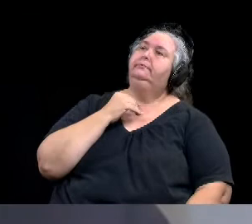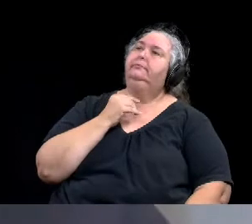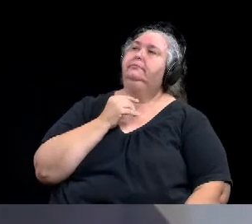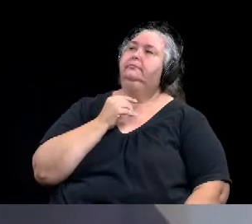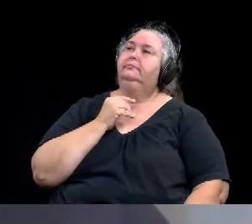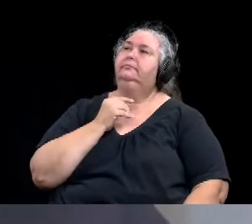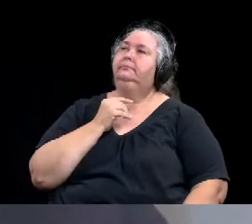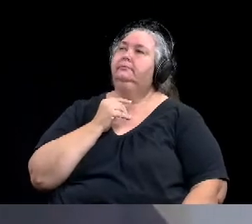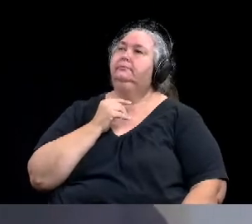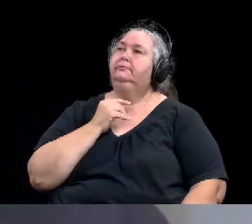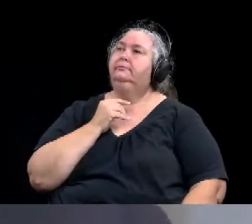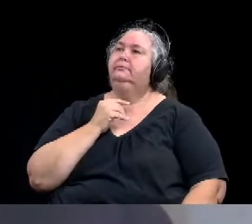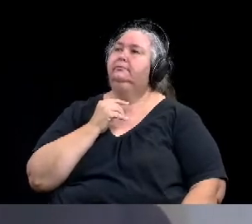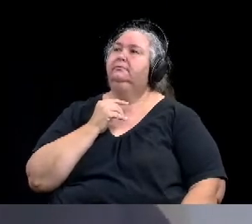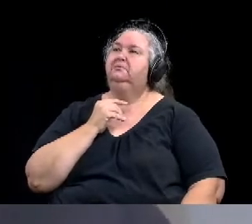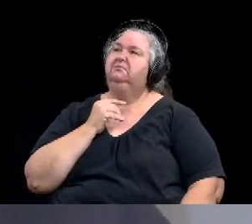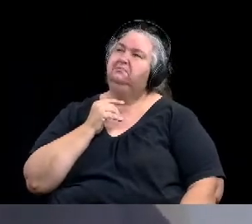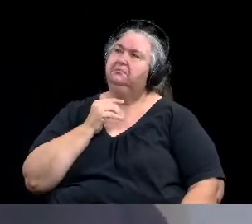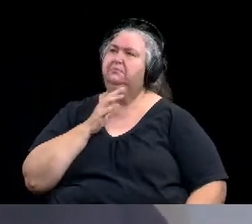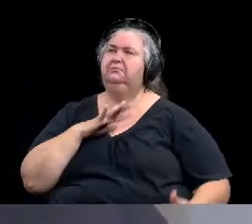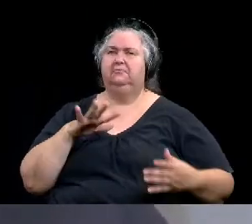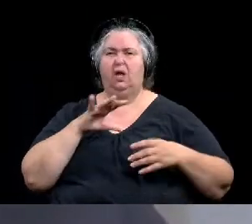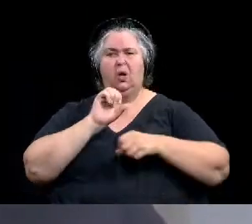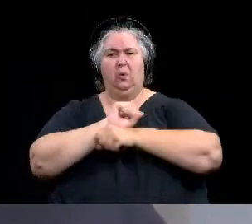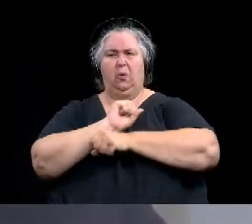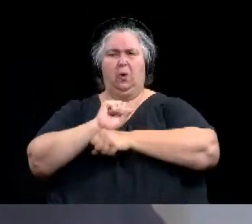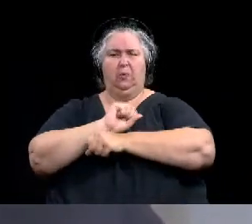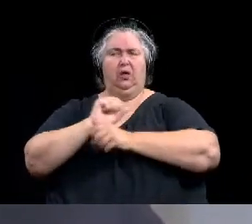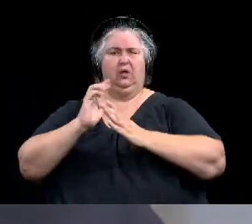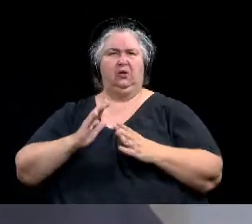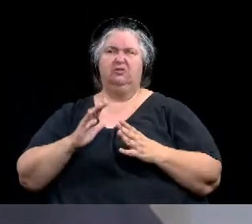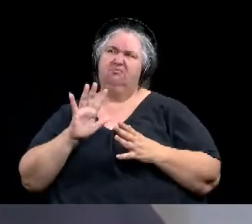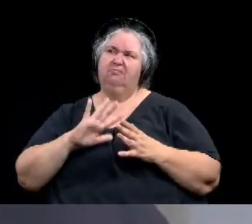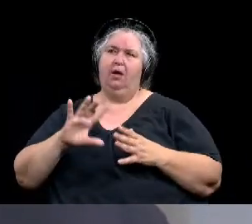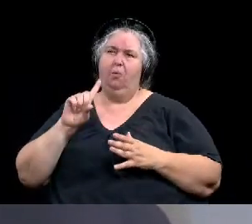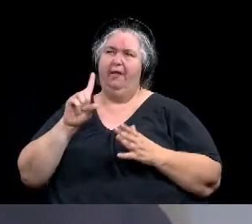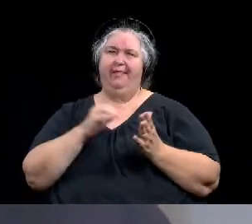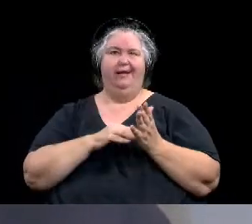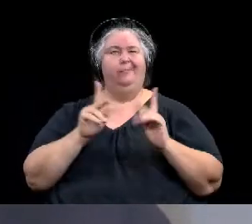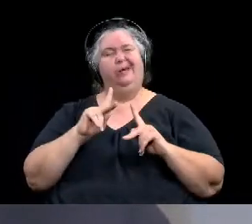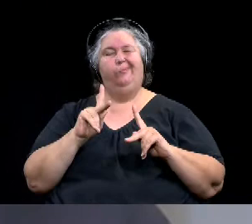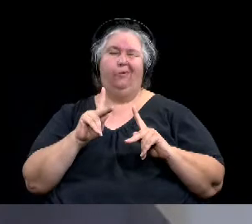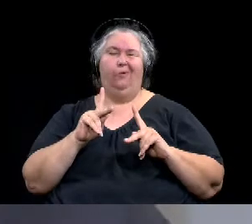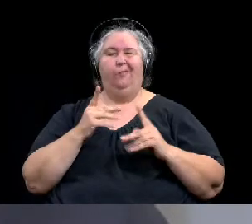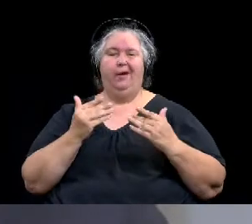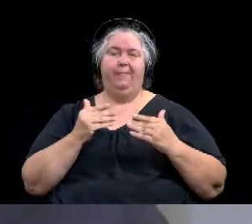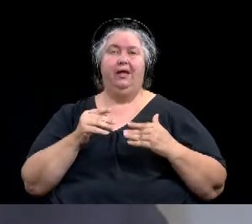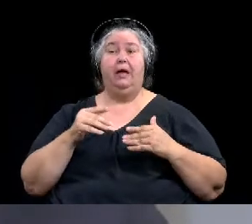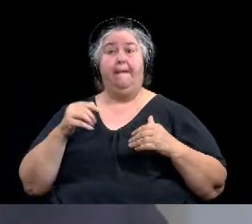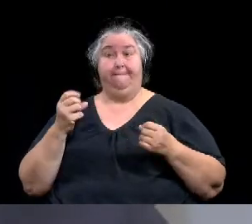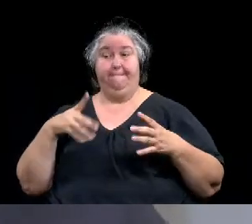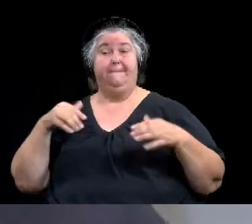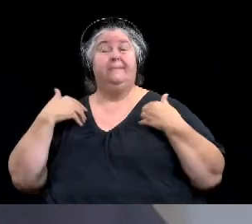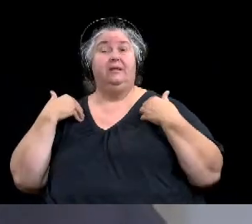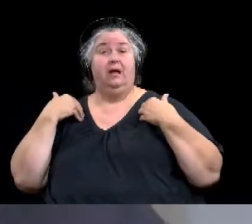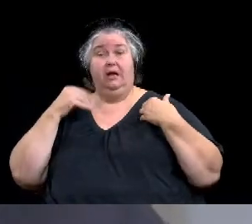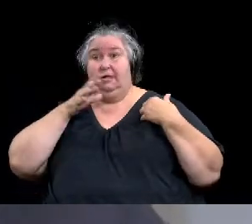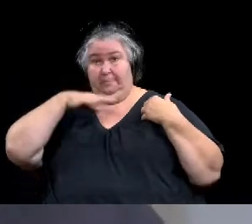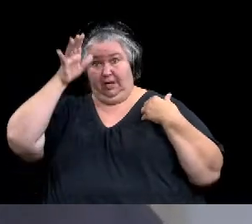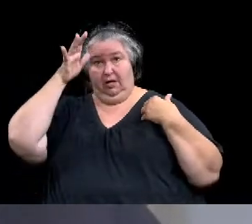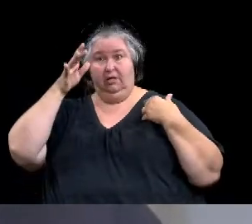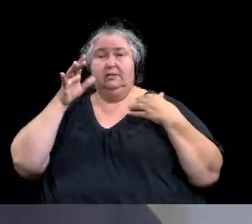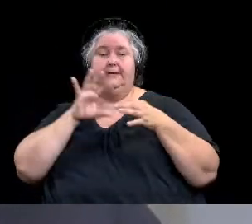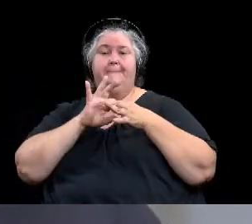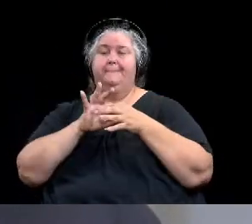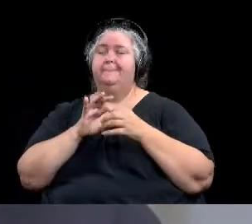right at 1,000 people. And of course, many of these are young parents that are dealing with